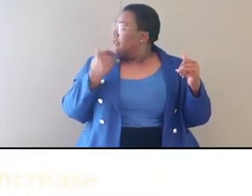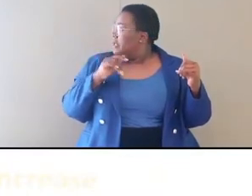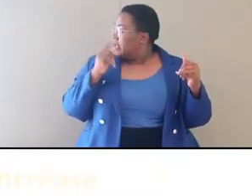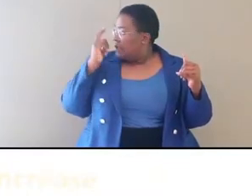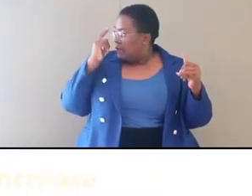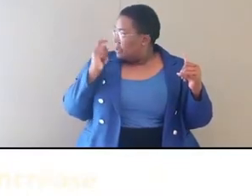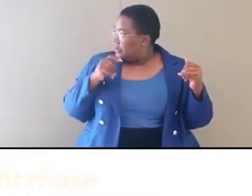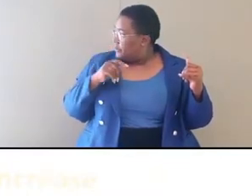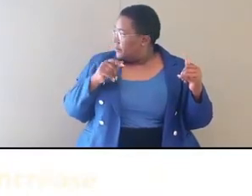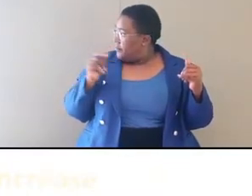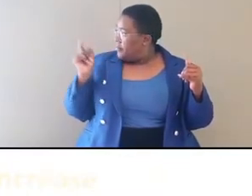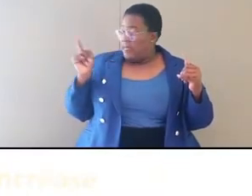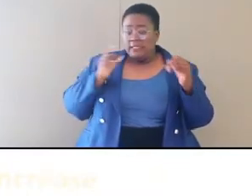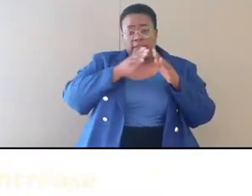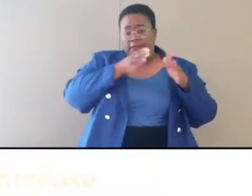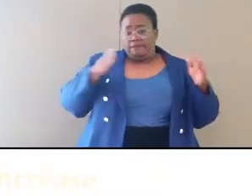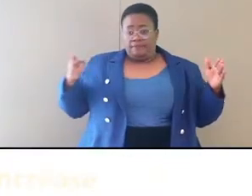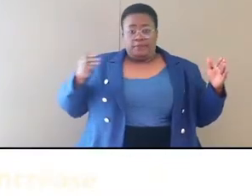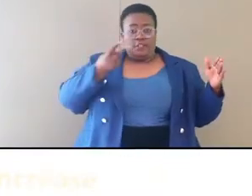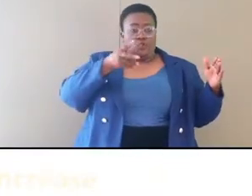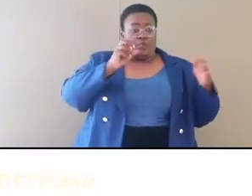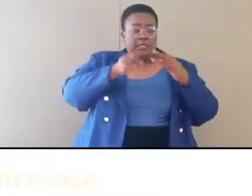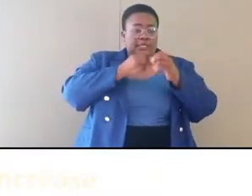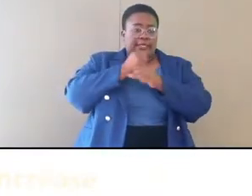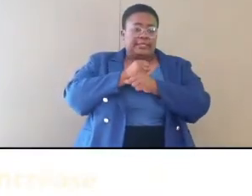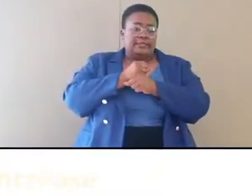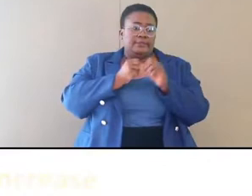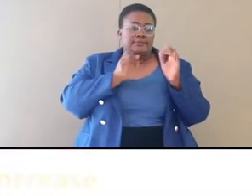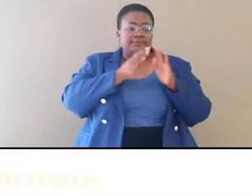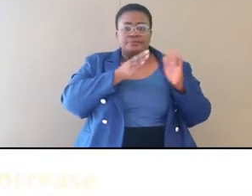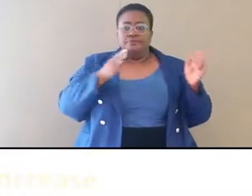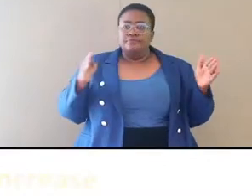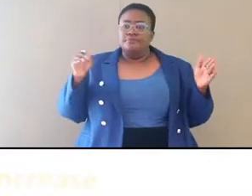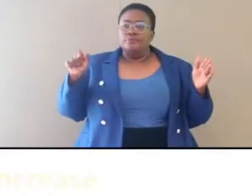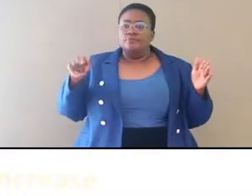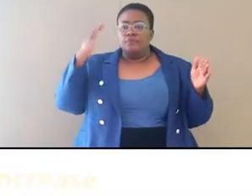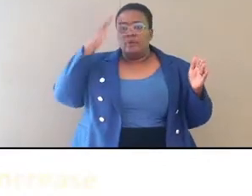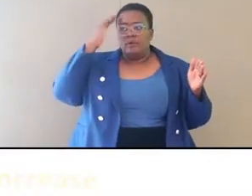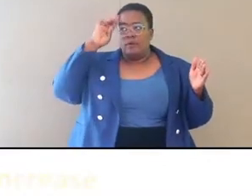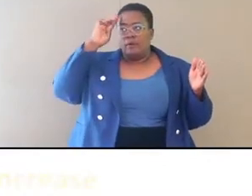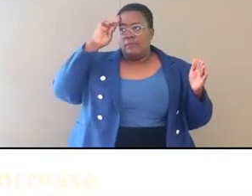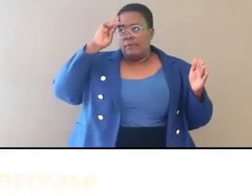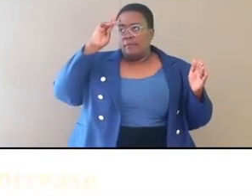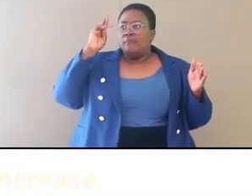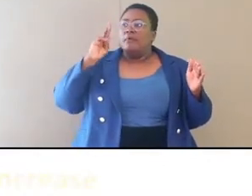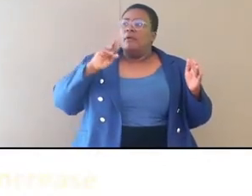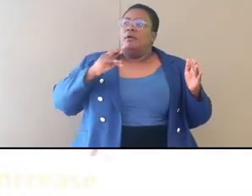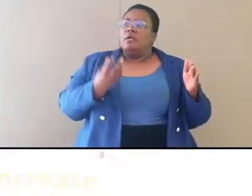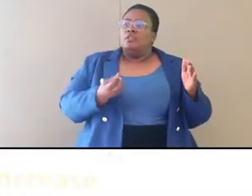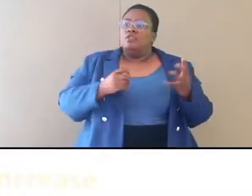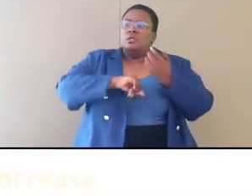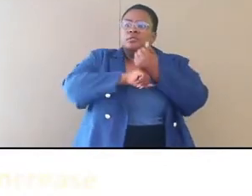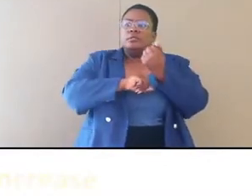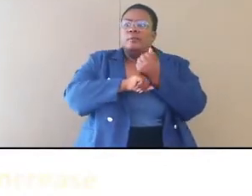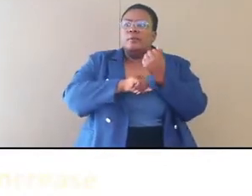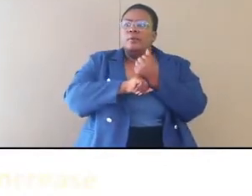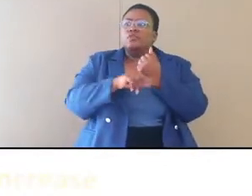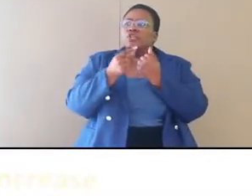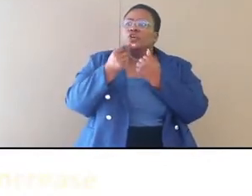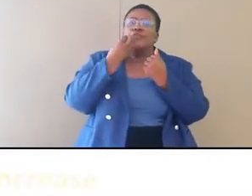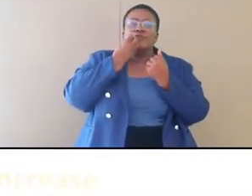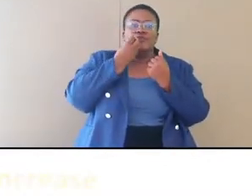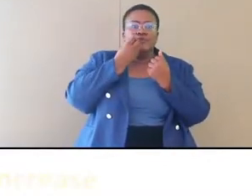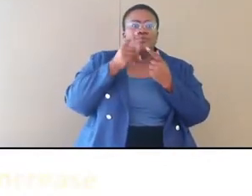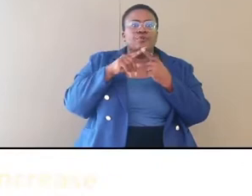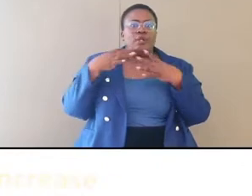here, because we're projecting a little bit forward. Remember that the child support grant was originally linked to the cost of food and clothing. It would have been slightly